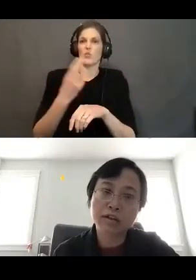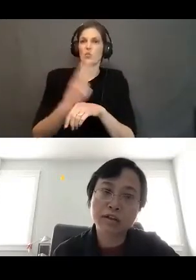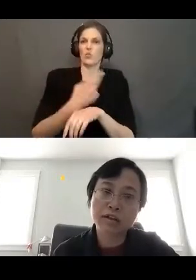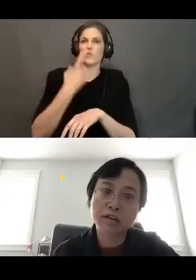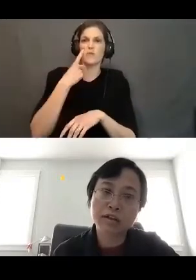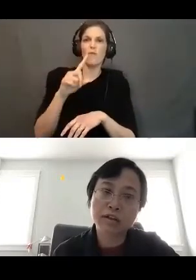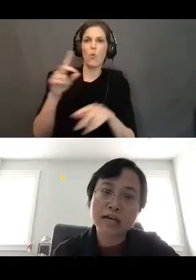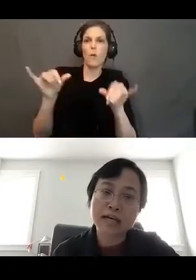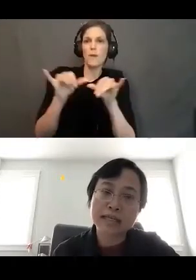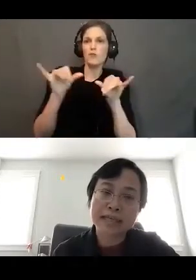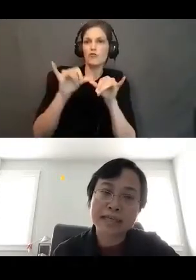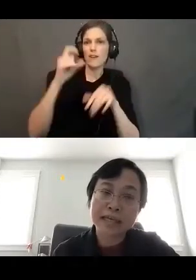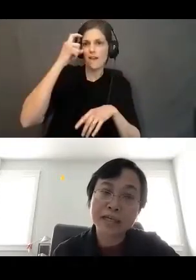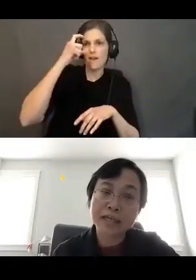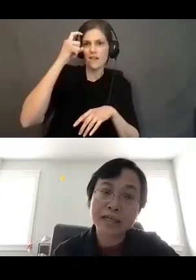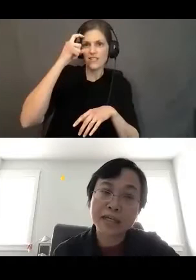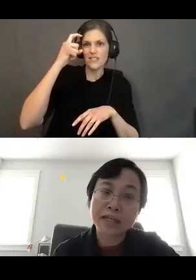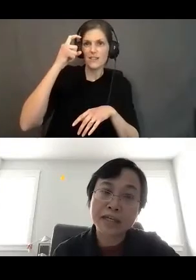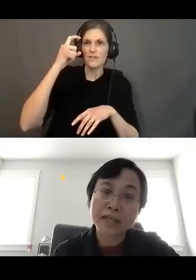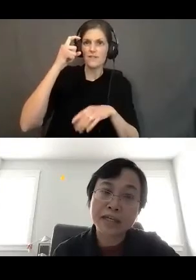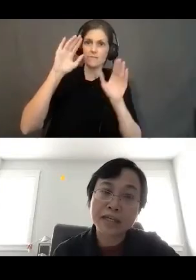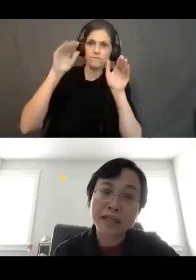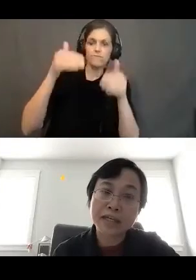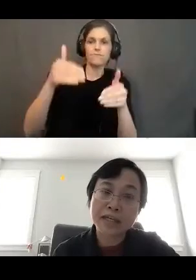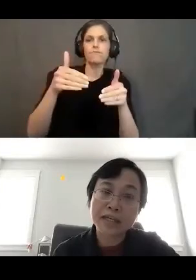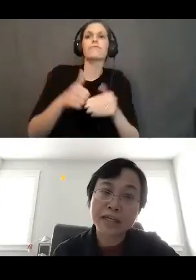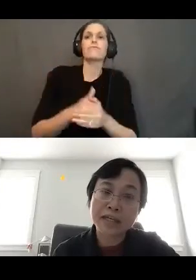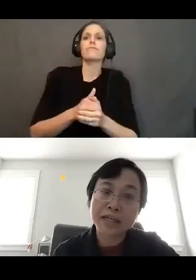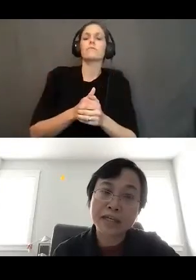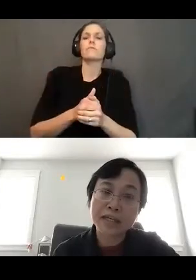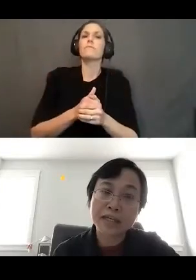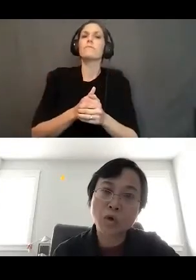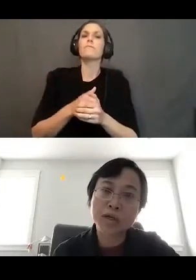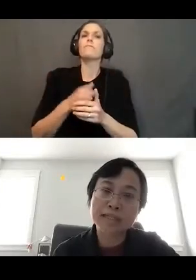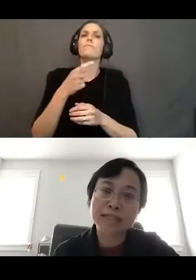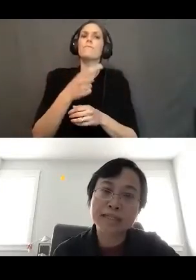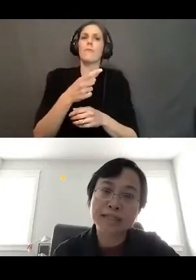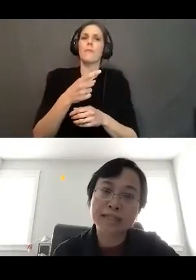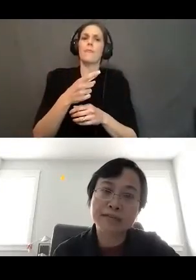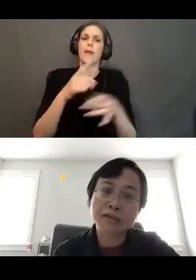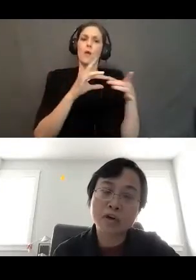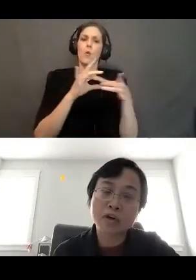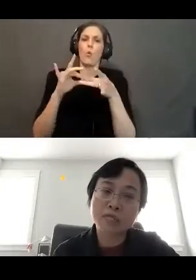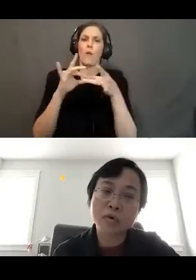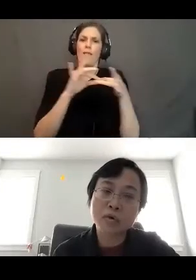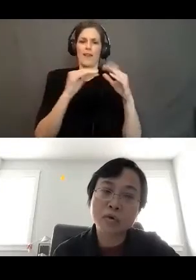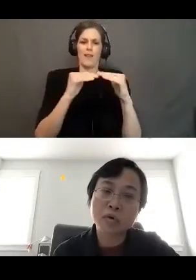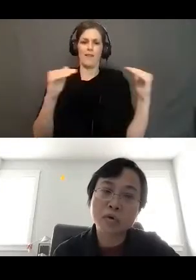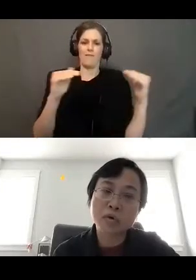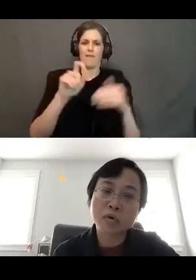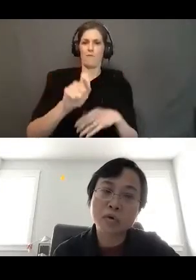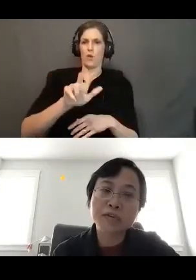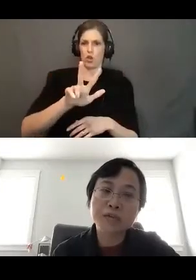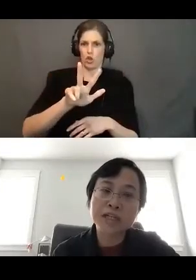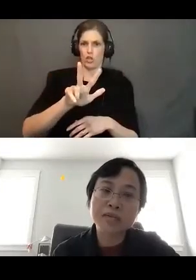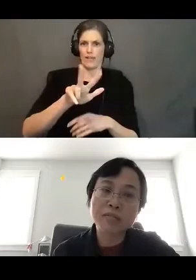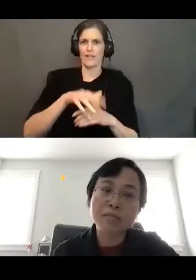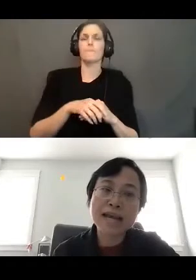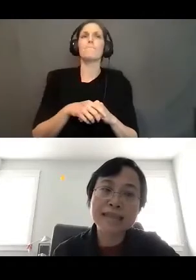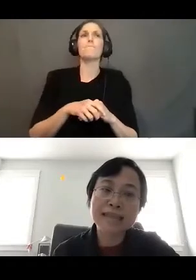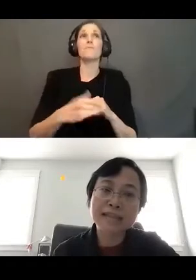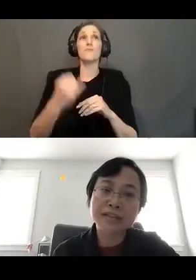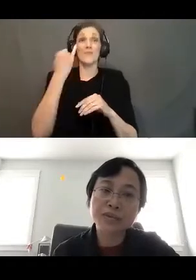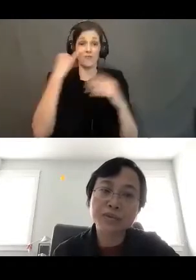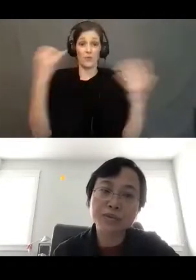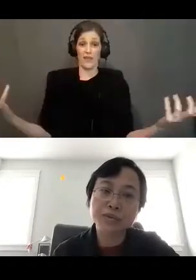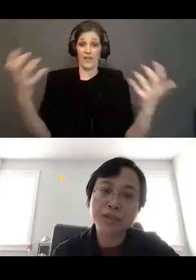cognitive engagement. They have been found to correlate at a level of 0.3. So if we